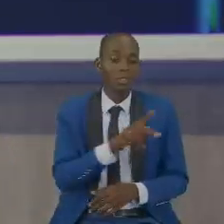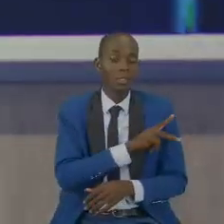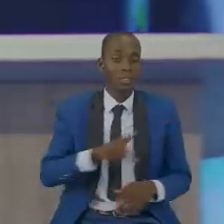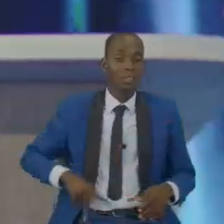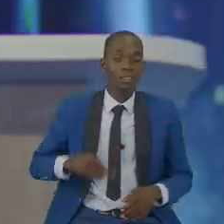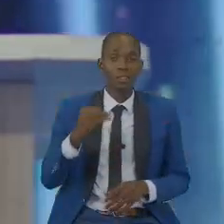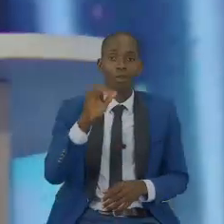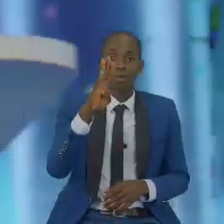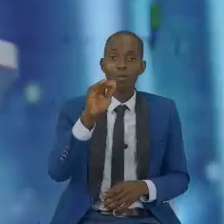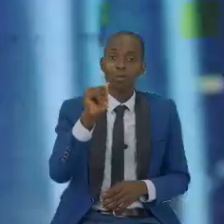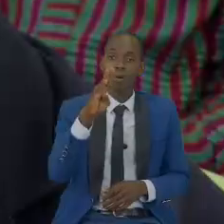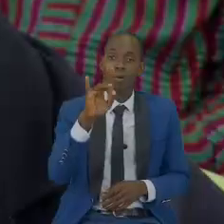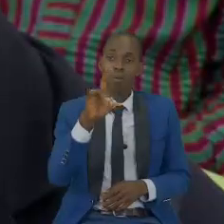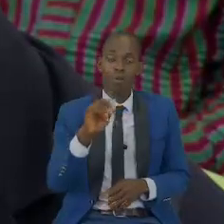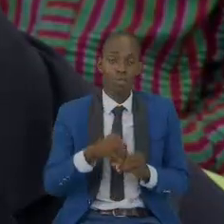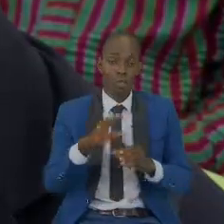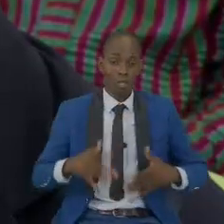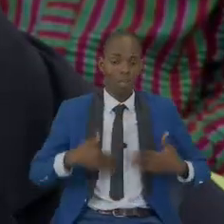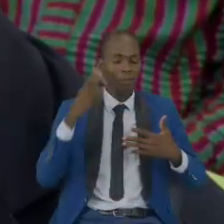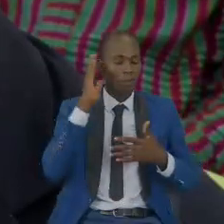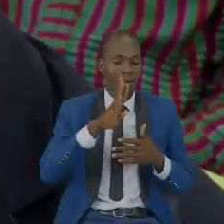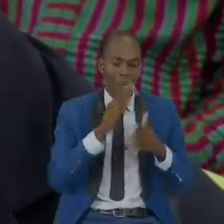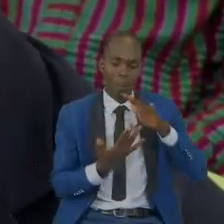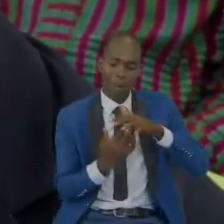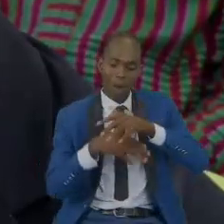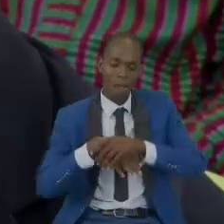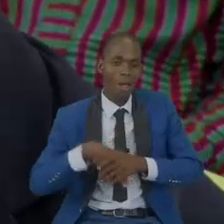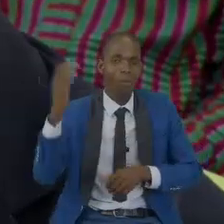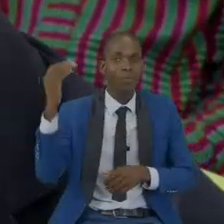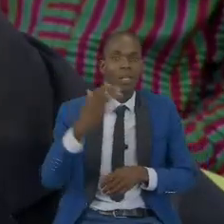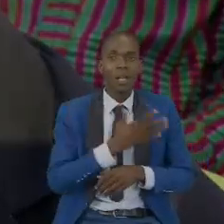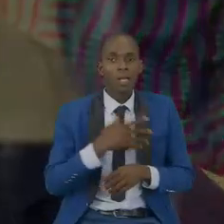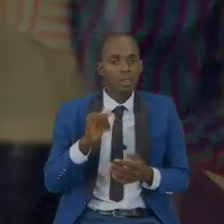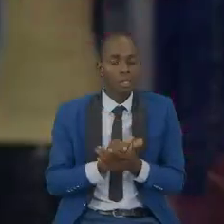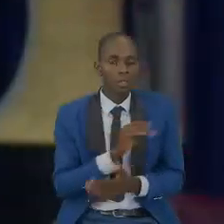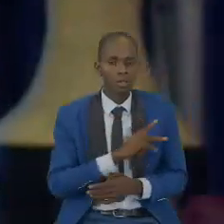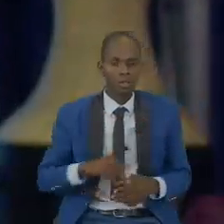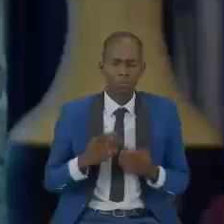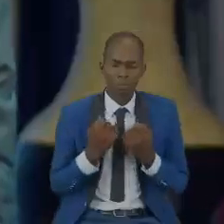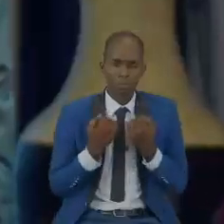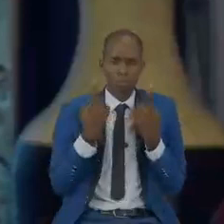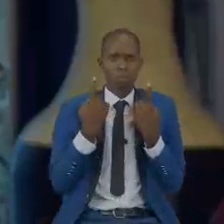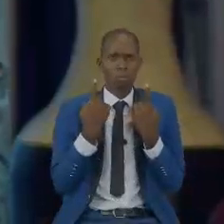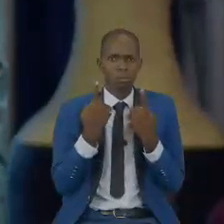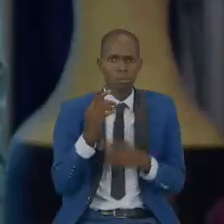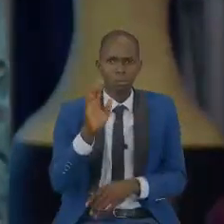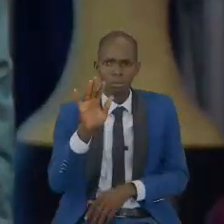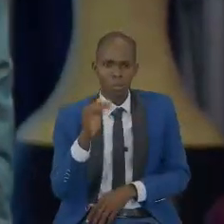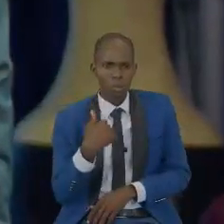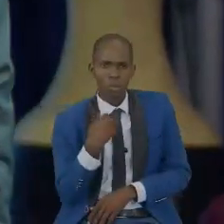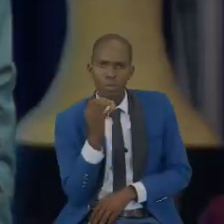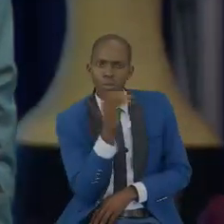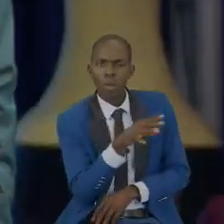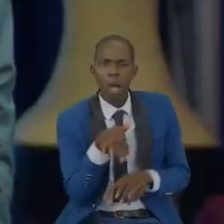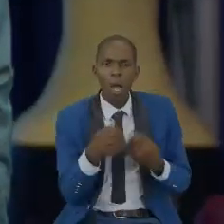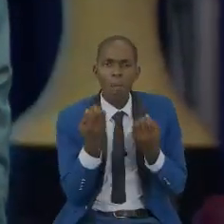your life in Jesus' name. And then Nebuchadnezzar himself will come and say, did we not throw three